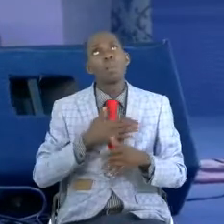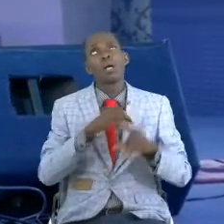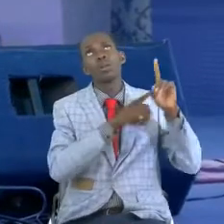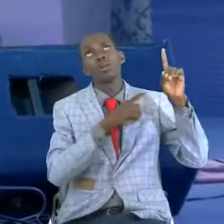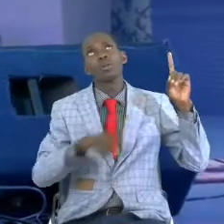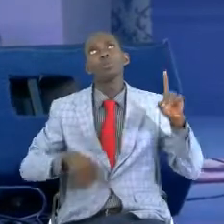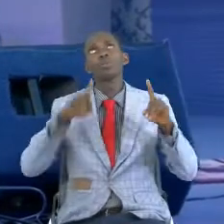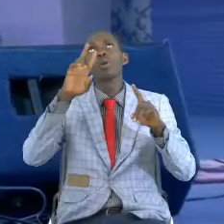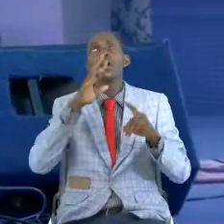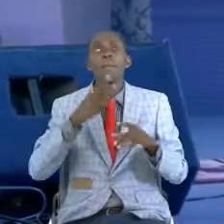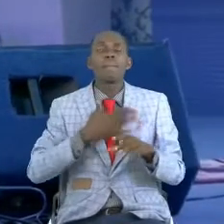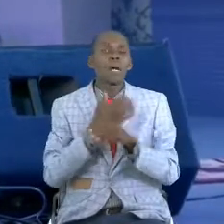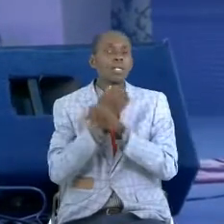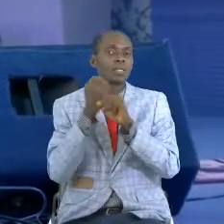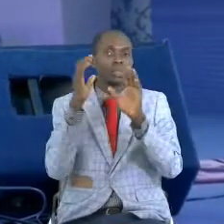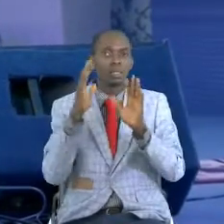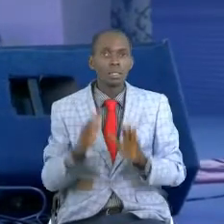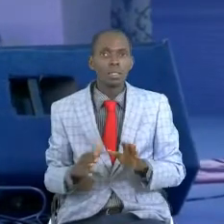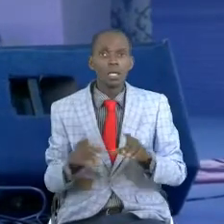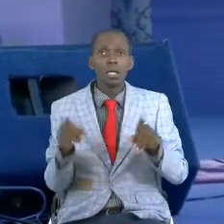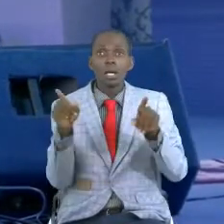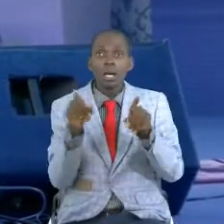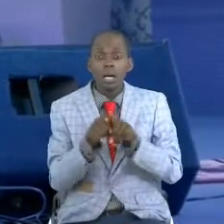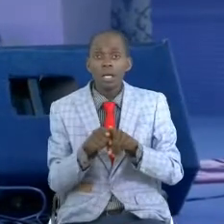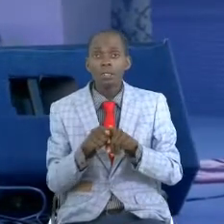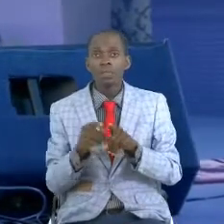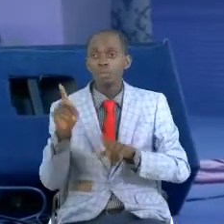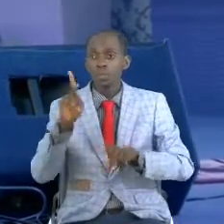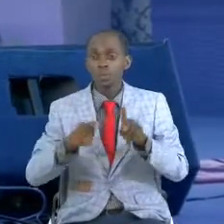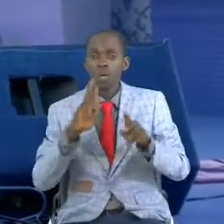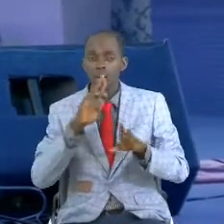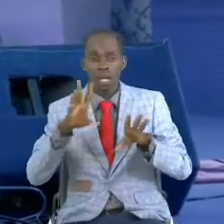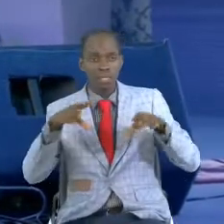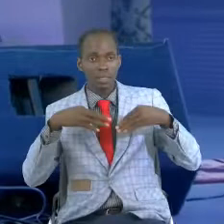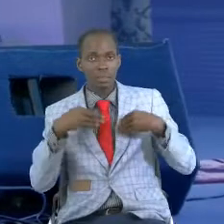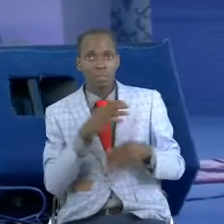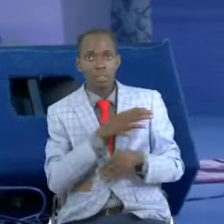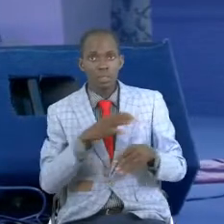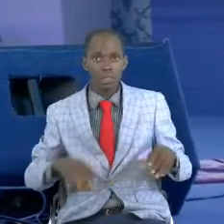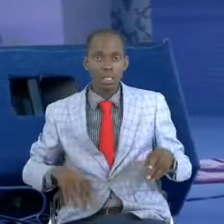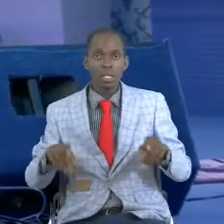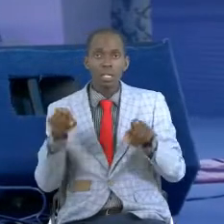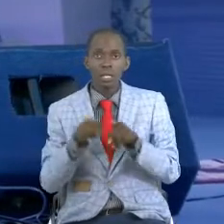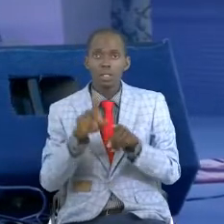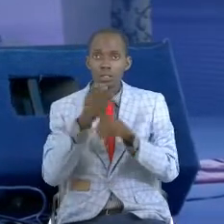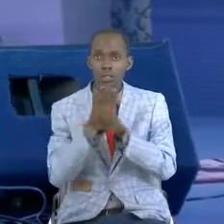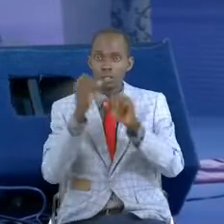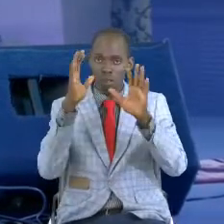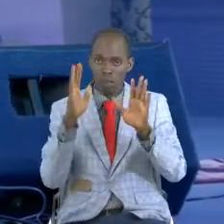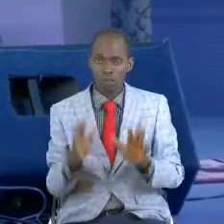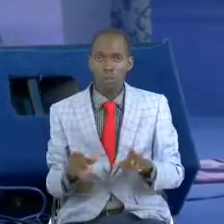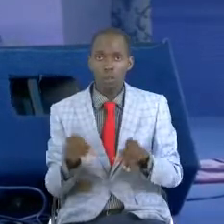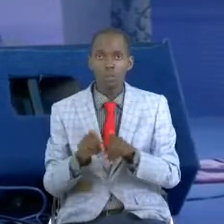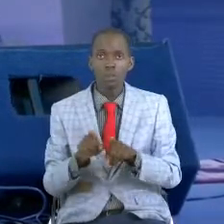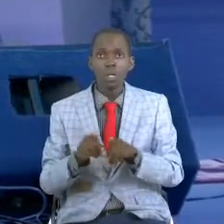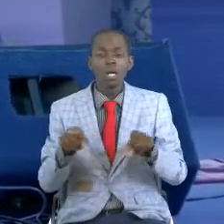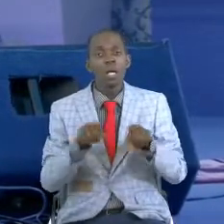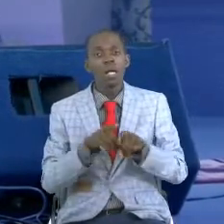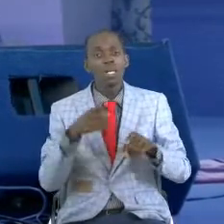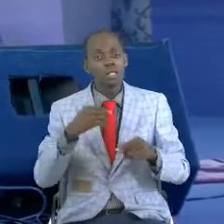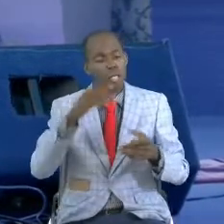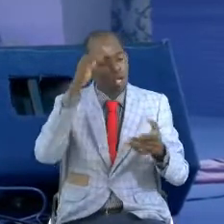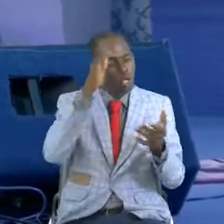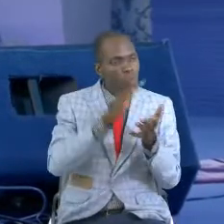As young people are taking him as Savior, you, an older person, you take him as Savior. As the husband is taking